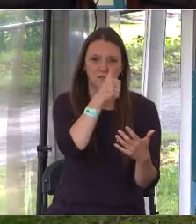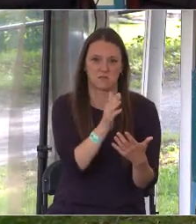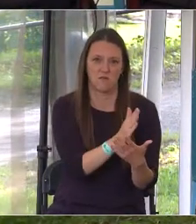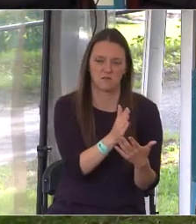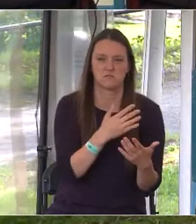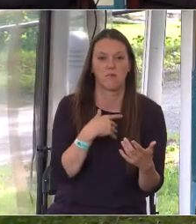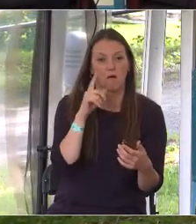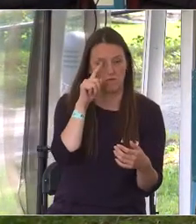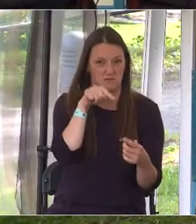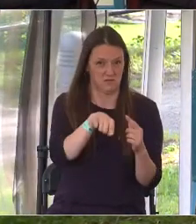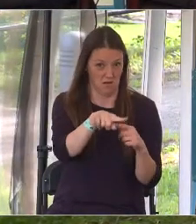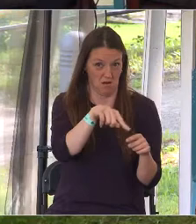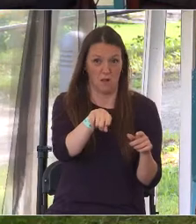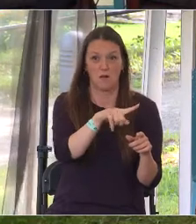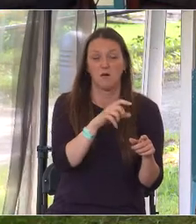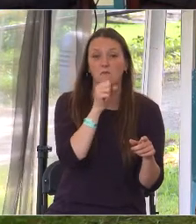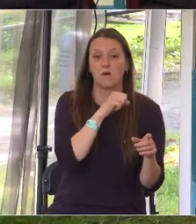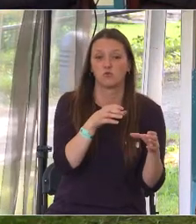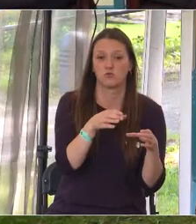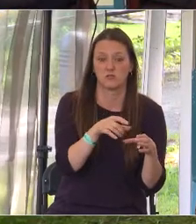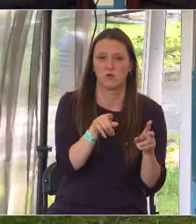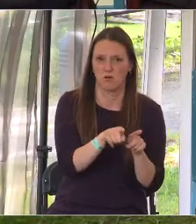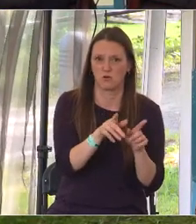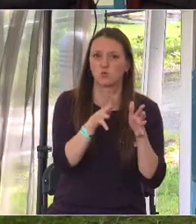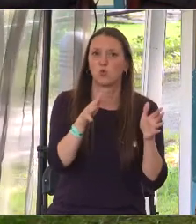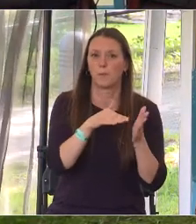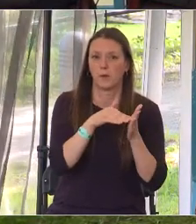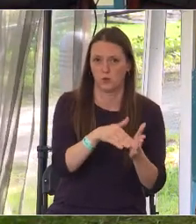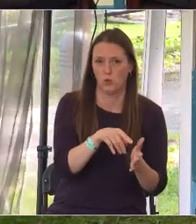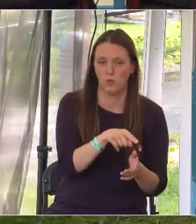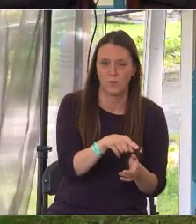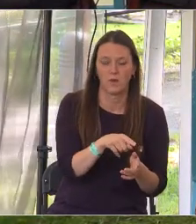where I really think the list comes to the word that's the best that can be drawn from.